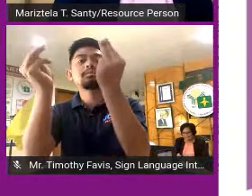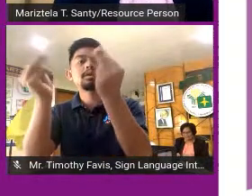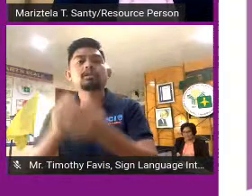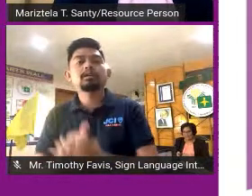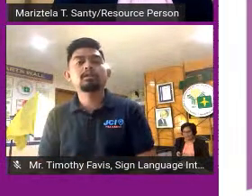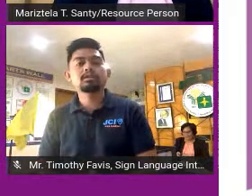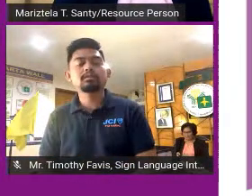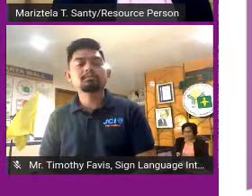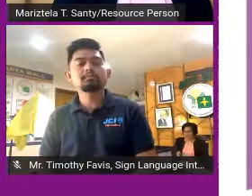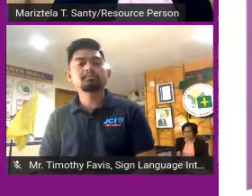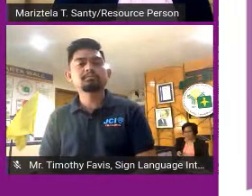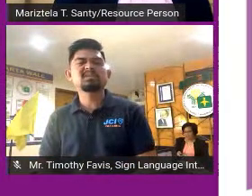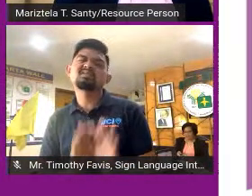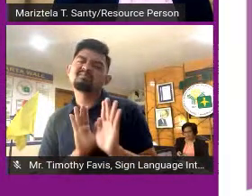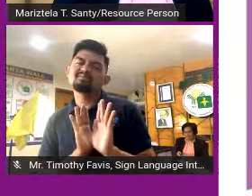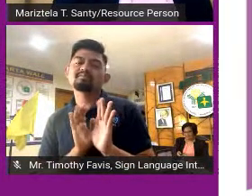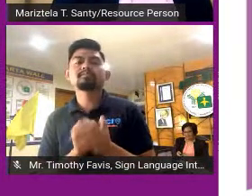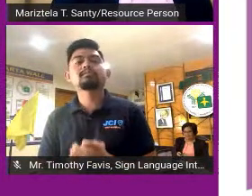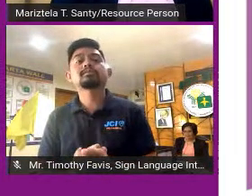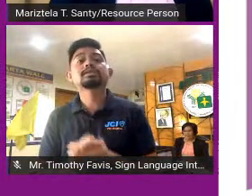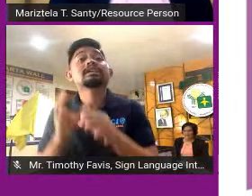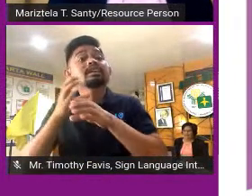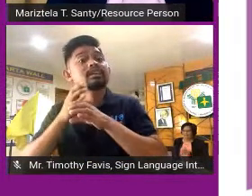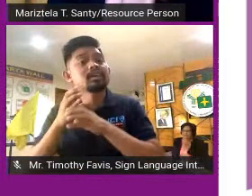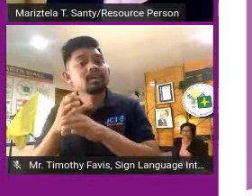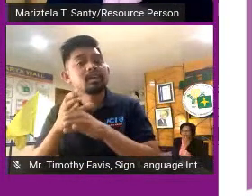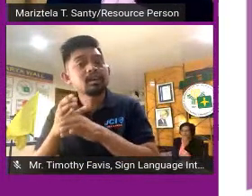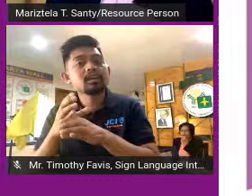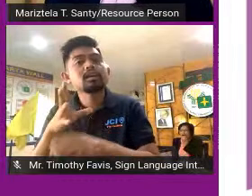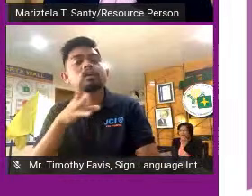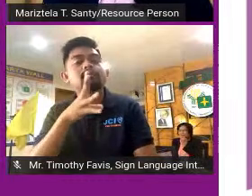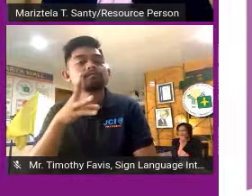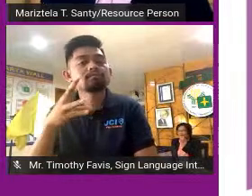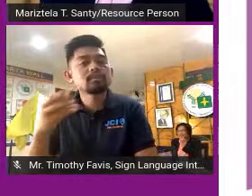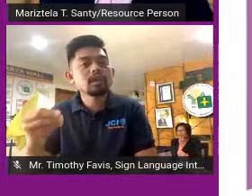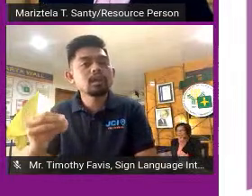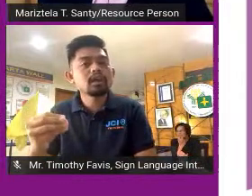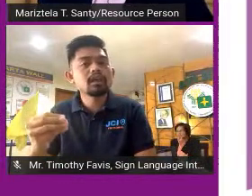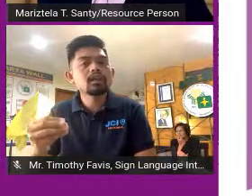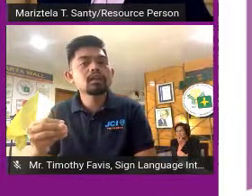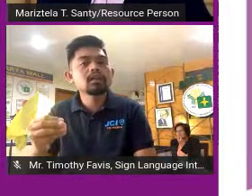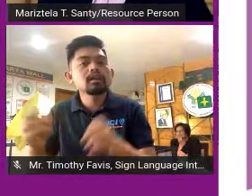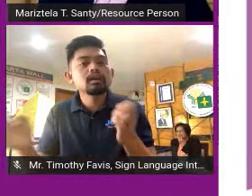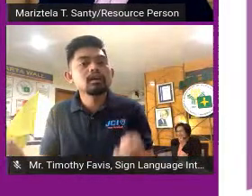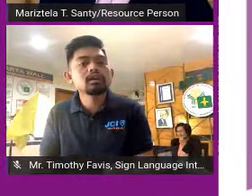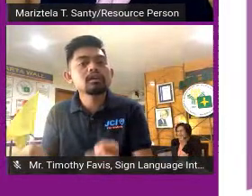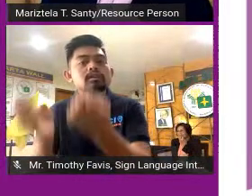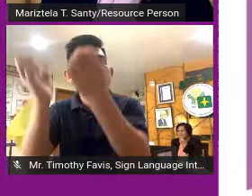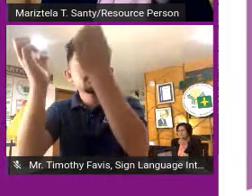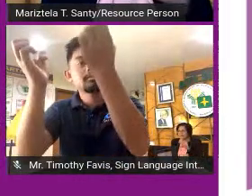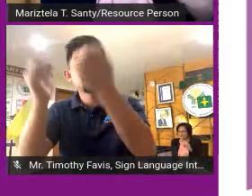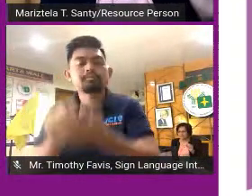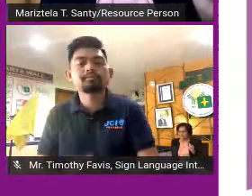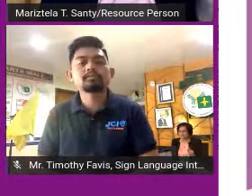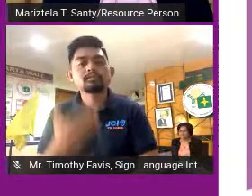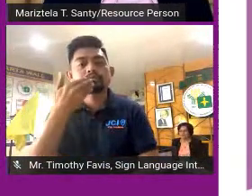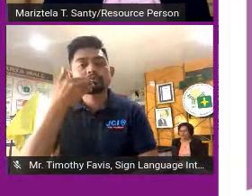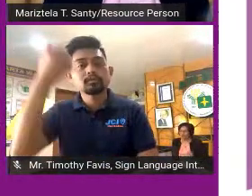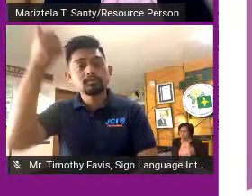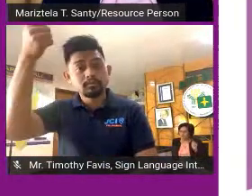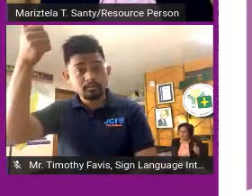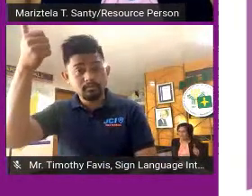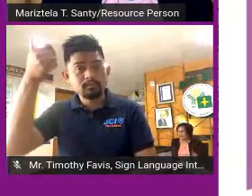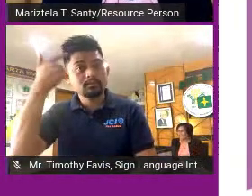mahiyain, caring. And if we ask for gender, the best answer